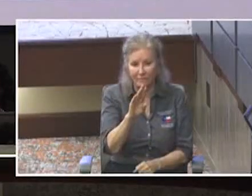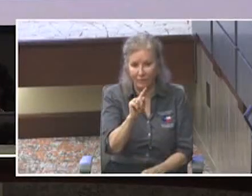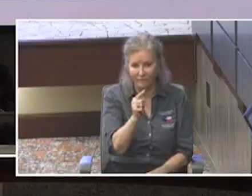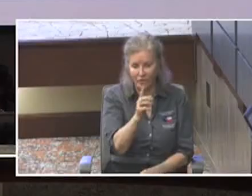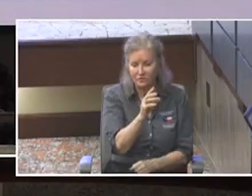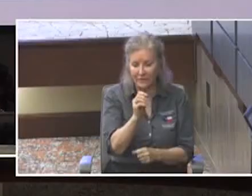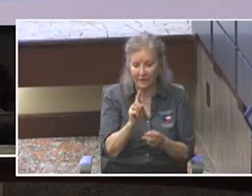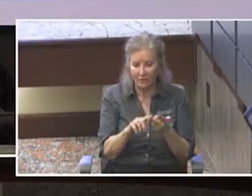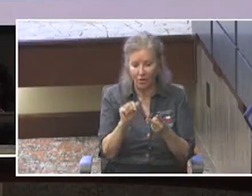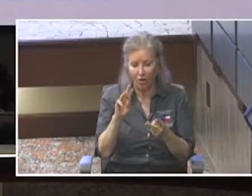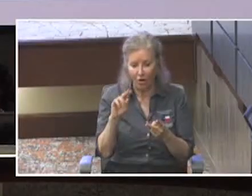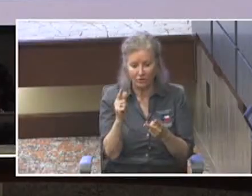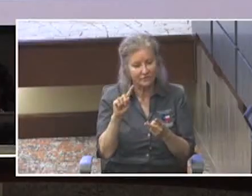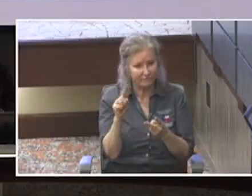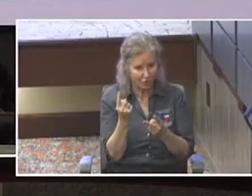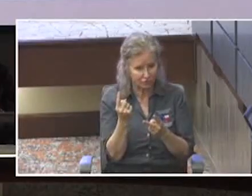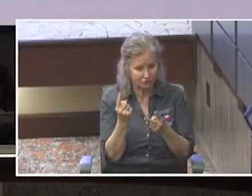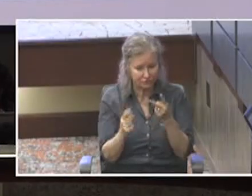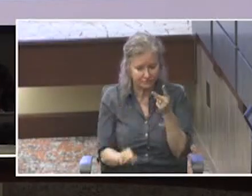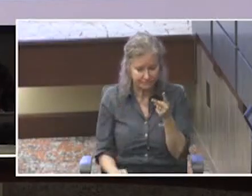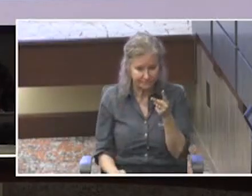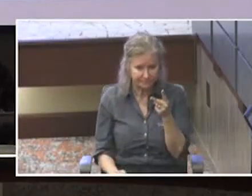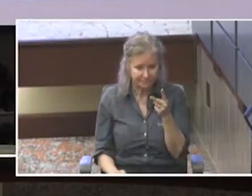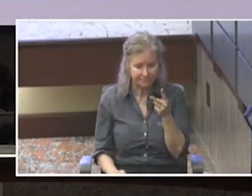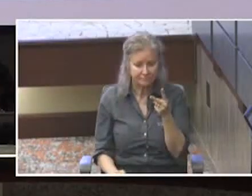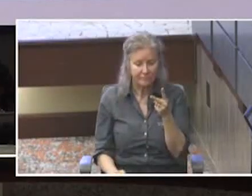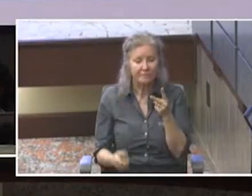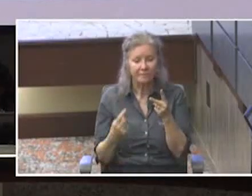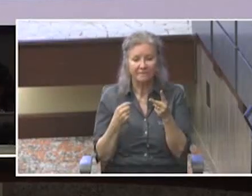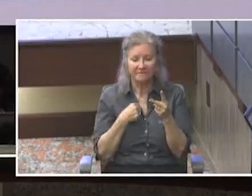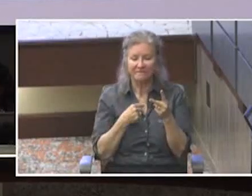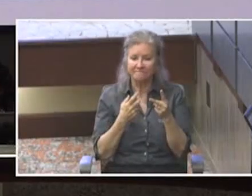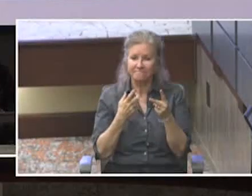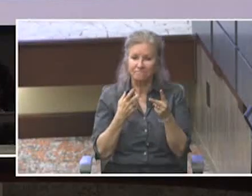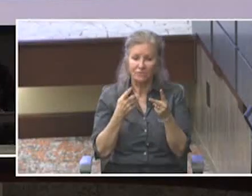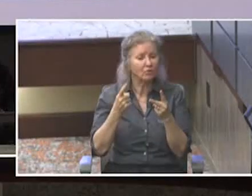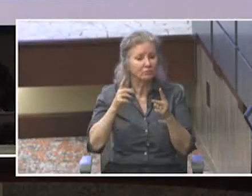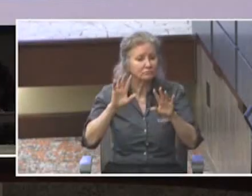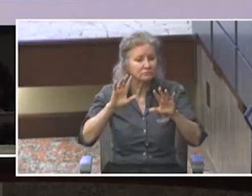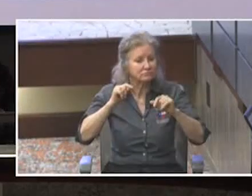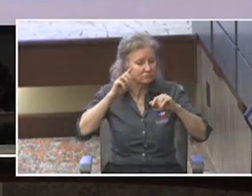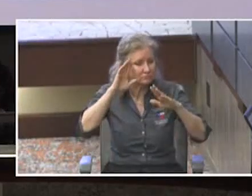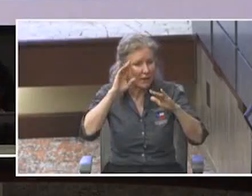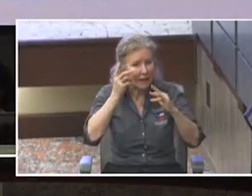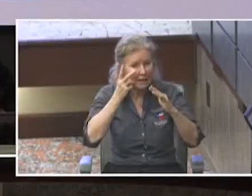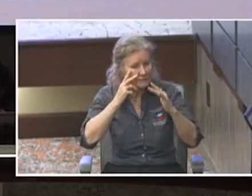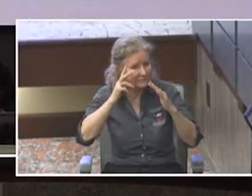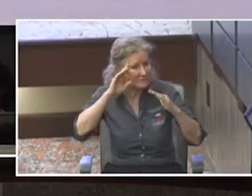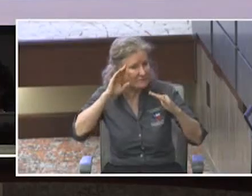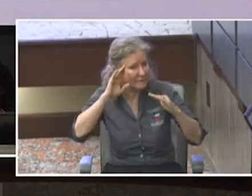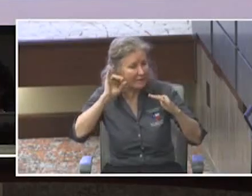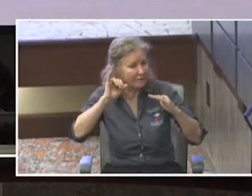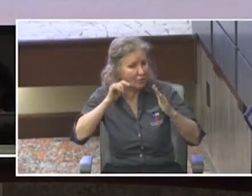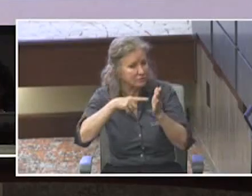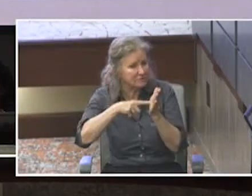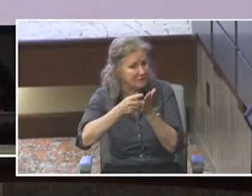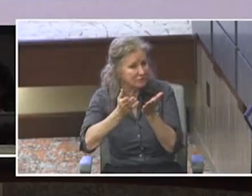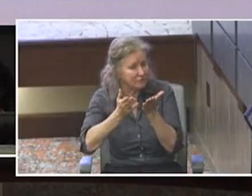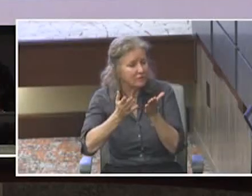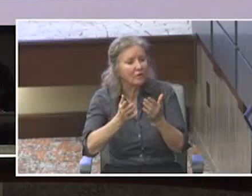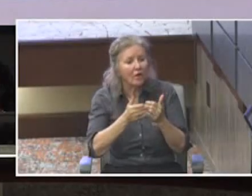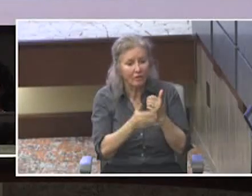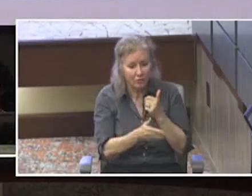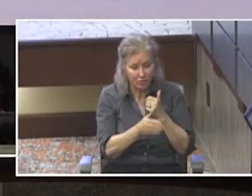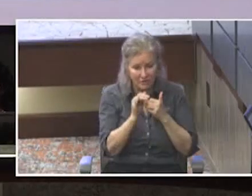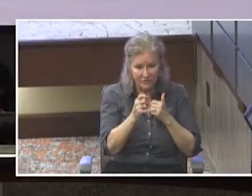and August 1st in anticipation of those debt service payments. The rest of the spending is on pace for